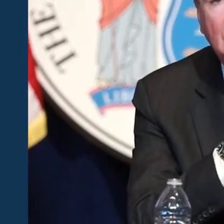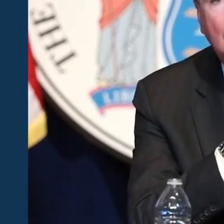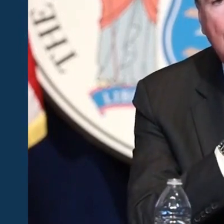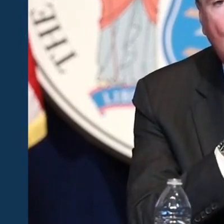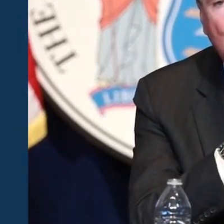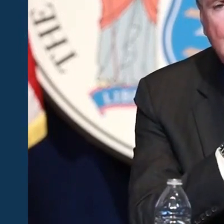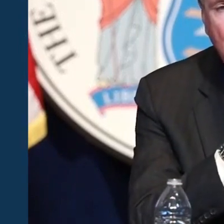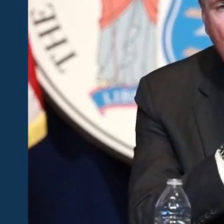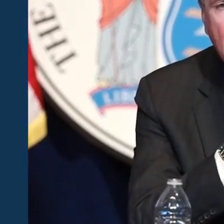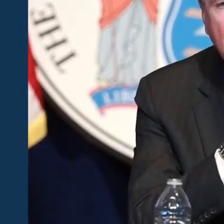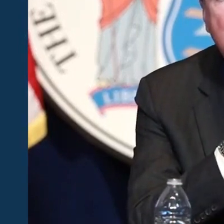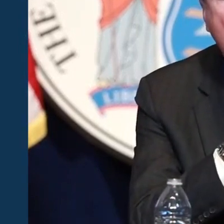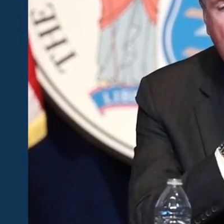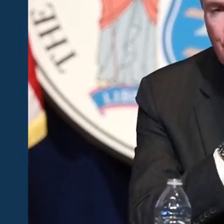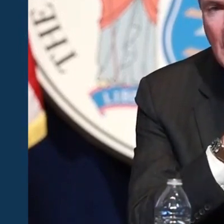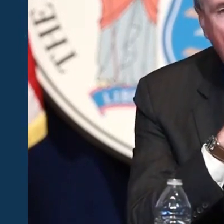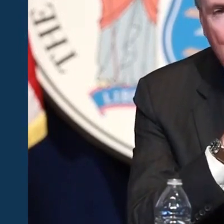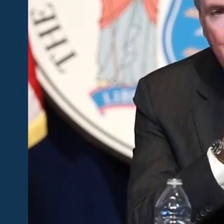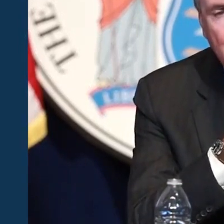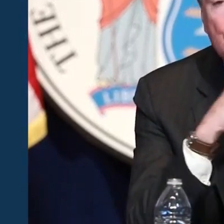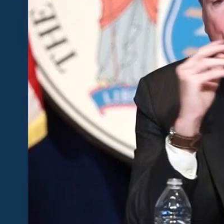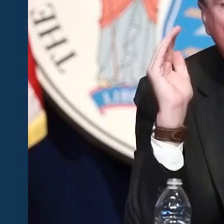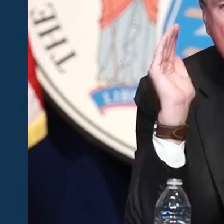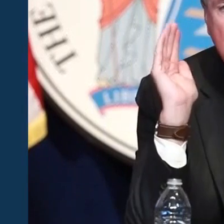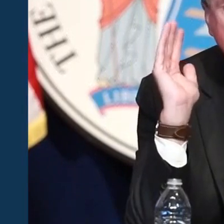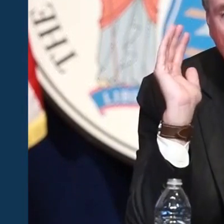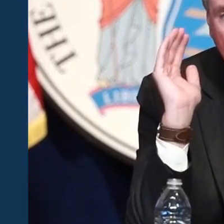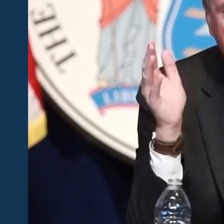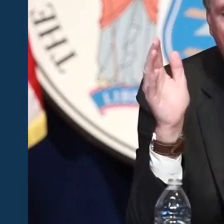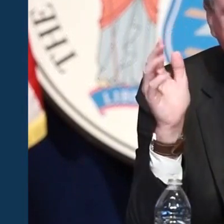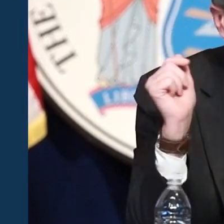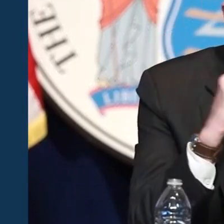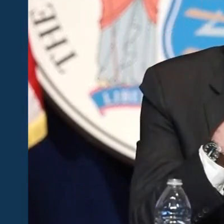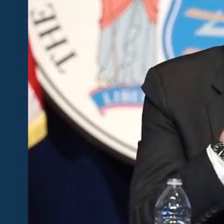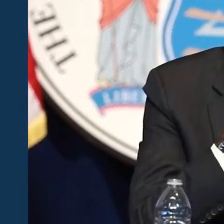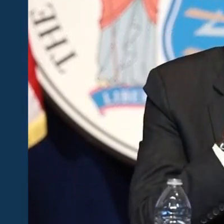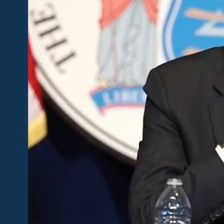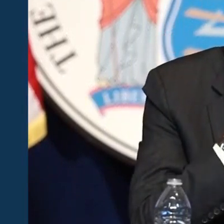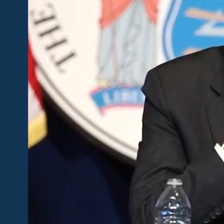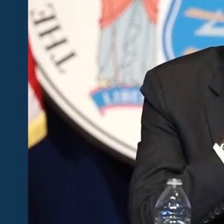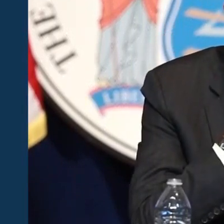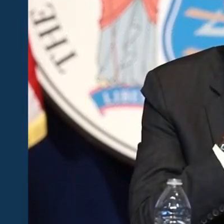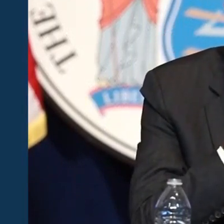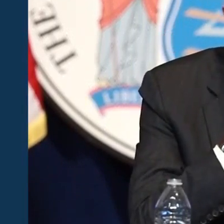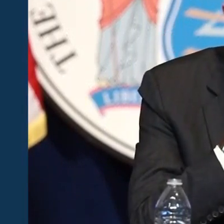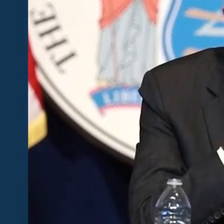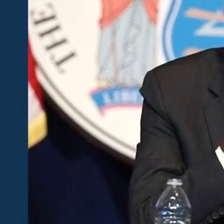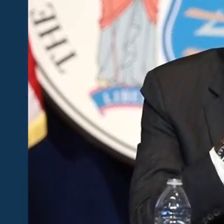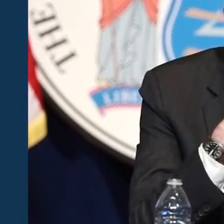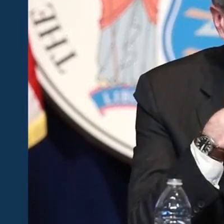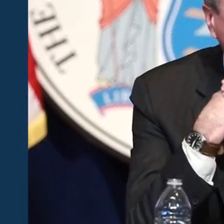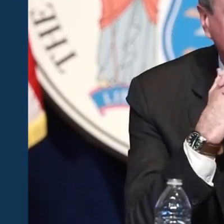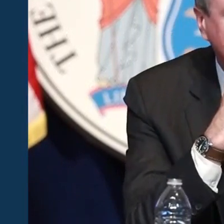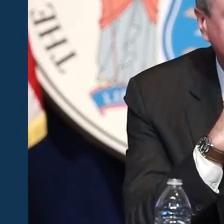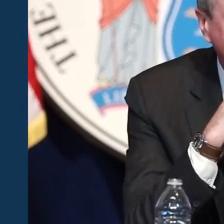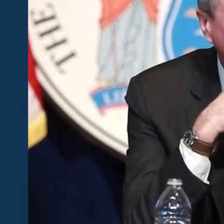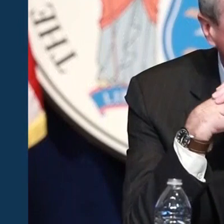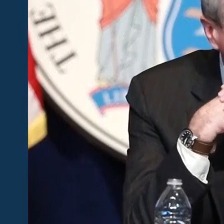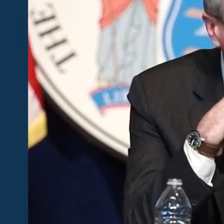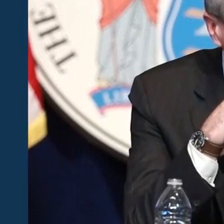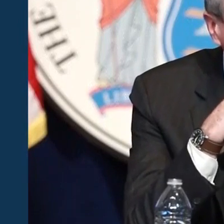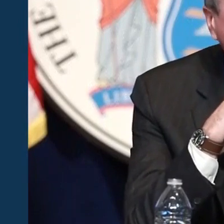everybody, we only do that if you all stay home. Just literally stay home. Not just because of the weather today, but Pat tells us tomorrow